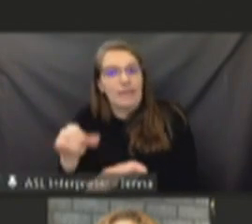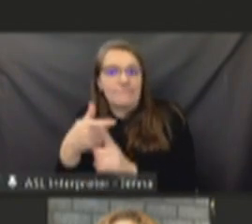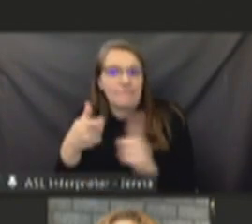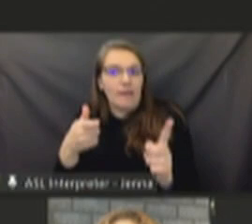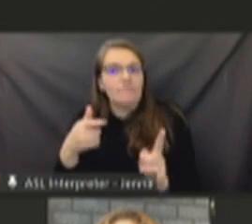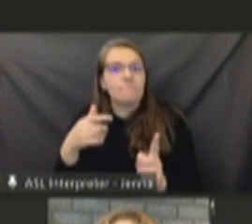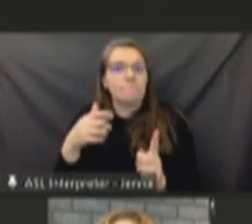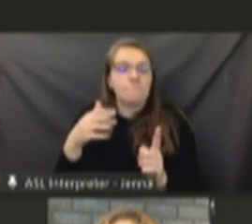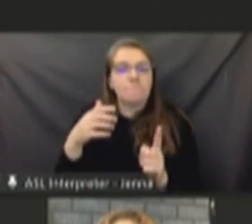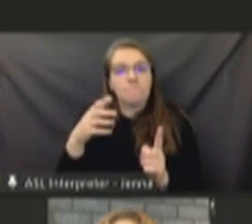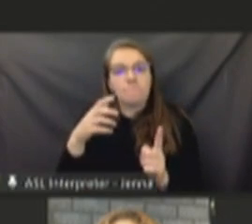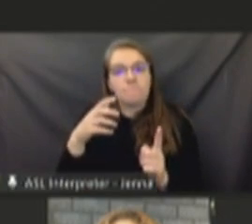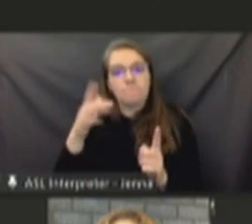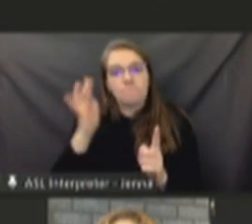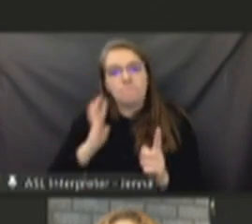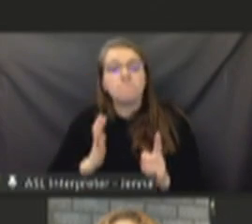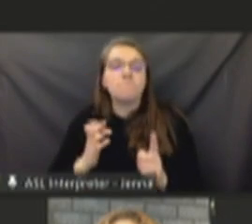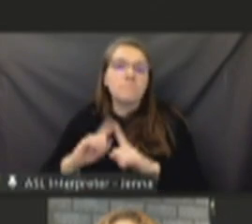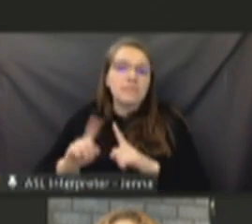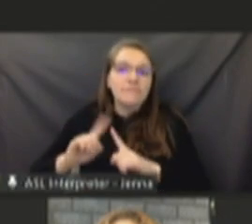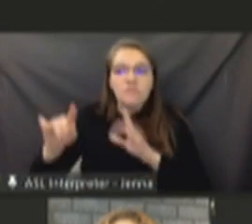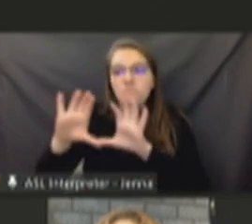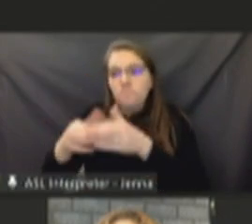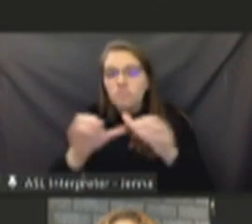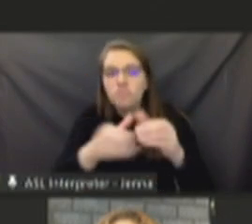great institutions and private organizations